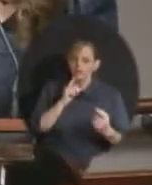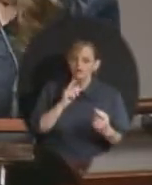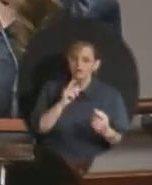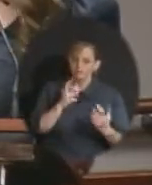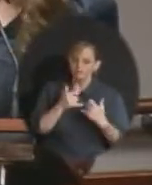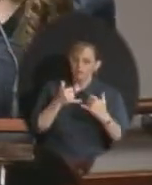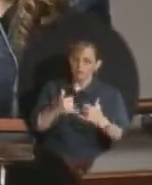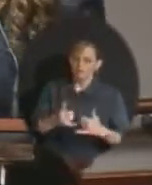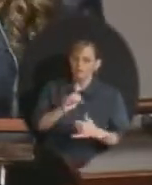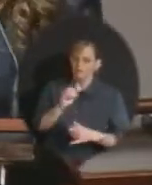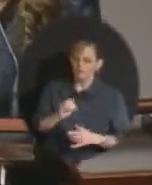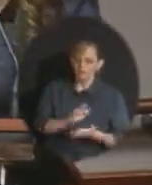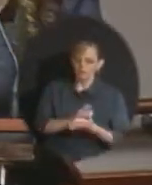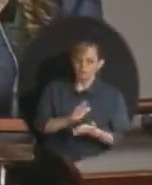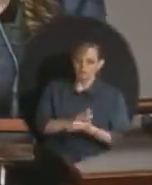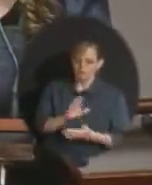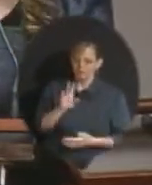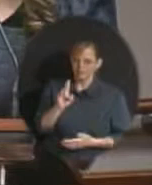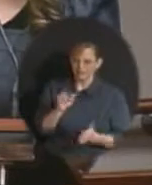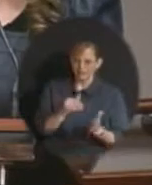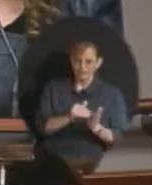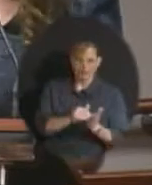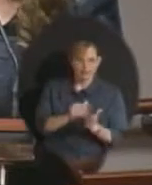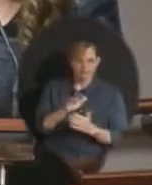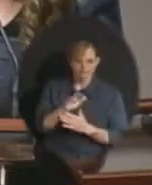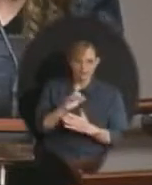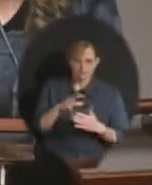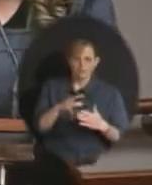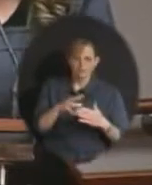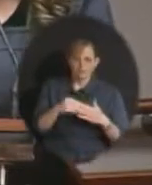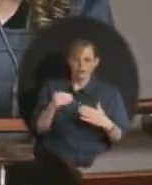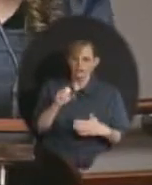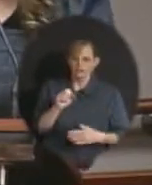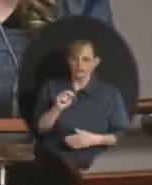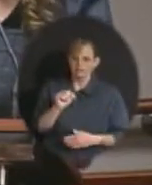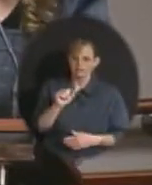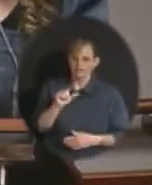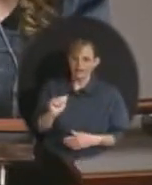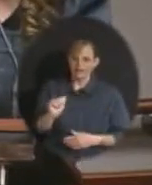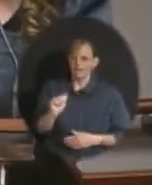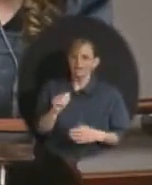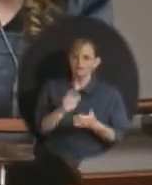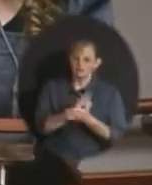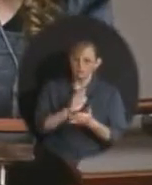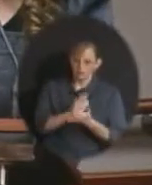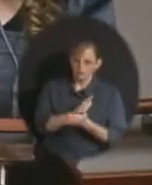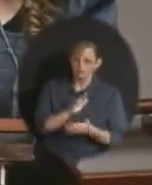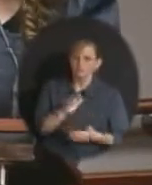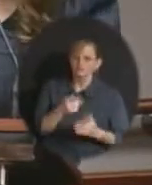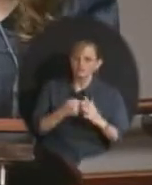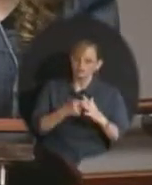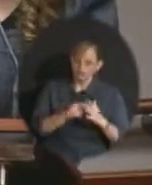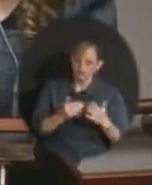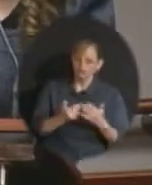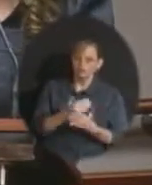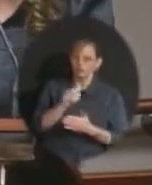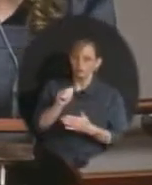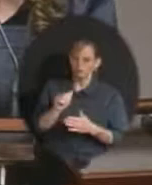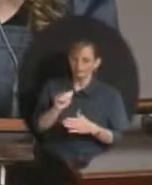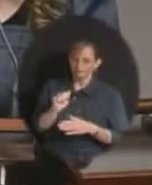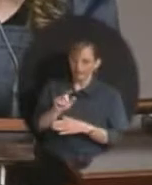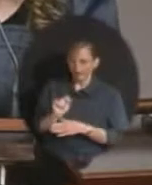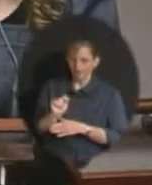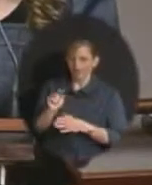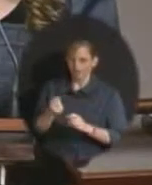a $17,500 Snag a School, which stands for Starting New at Golf, grant. The funding provided equipment